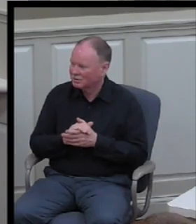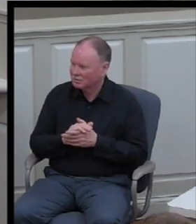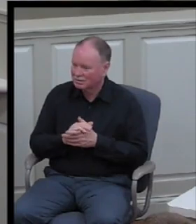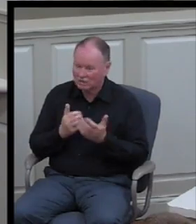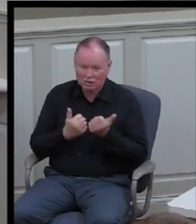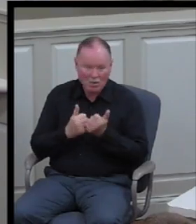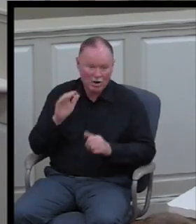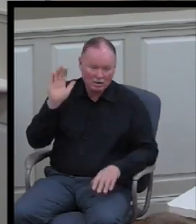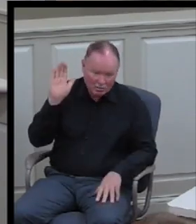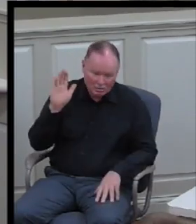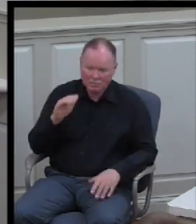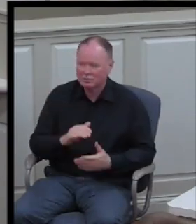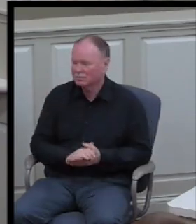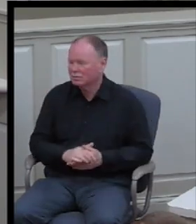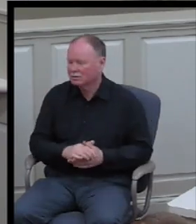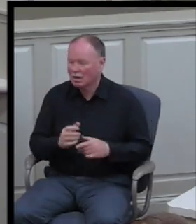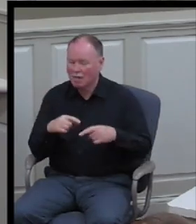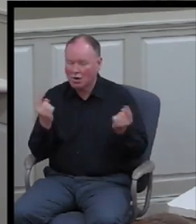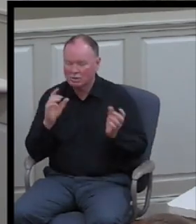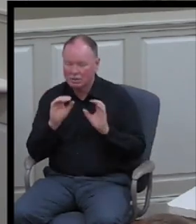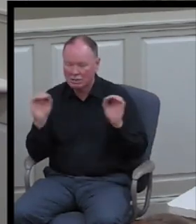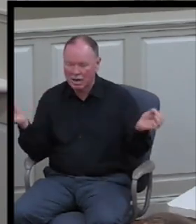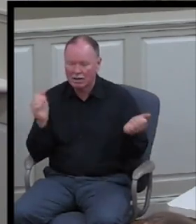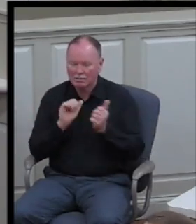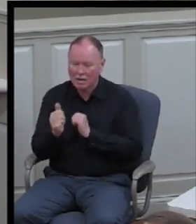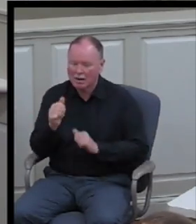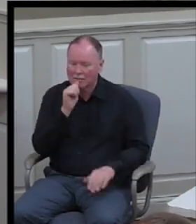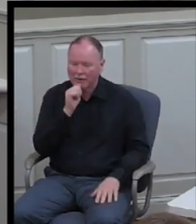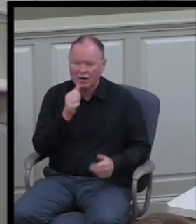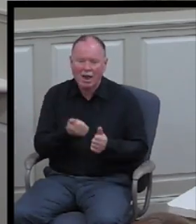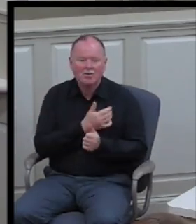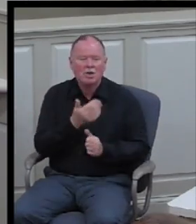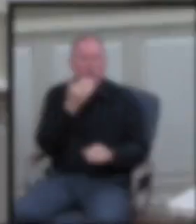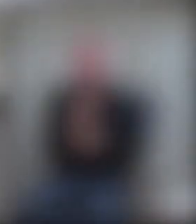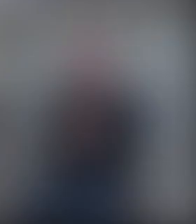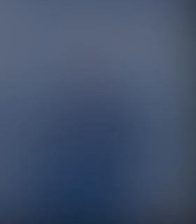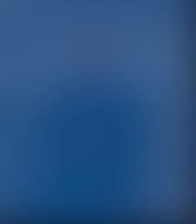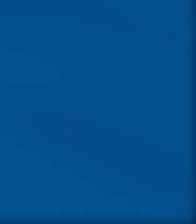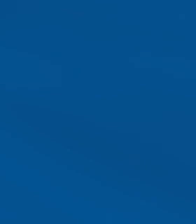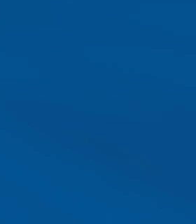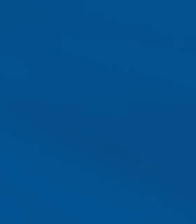in favor, say aye. Aye. Aye. Opposed, like sign. We're in executive session. Everybody have a nice evening.